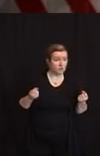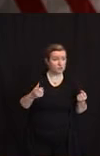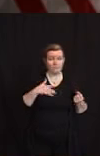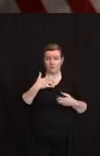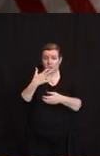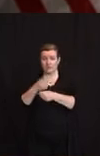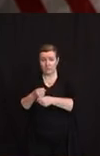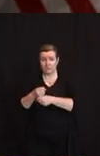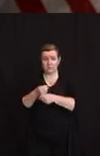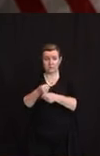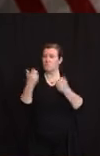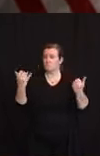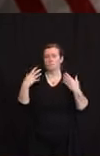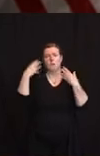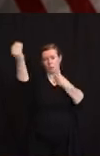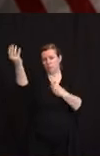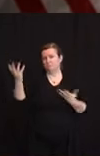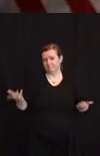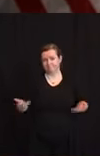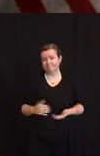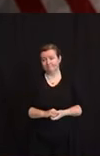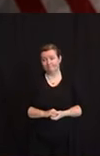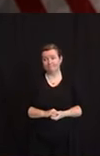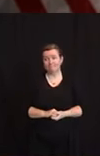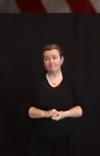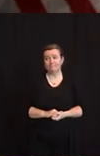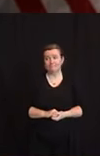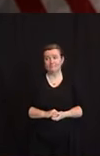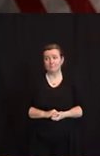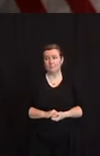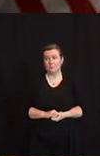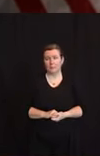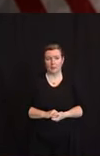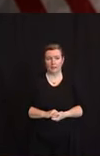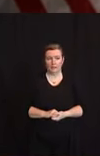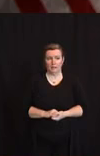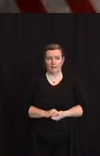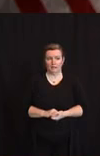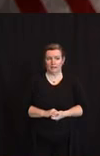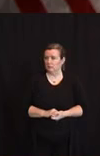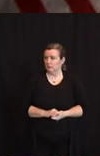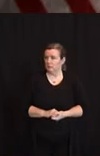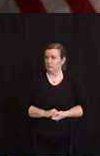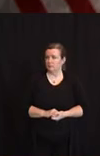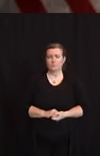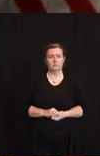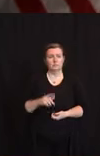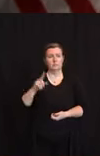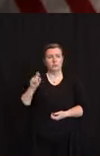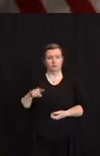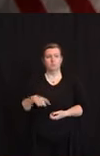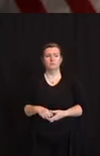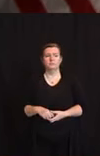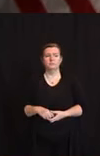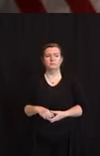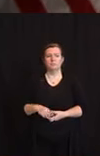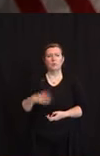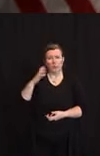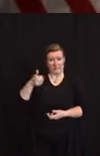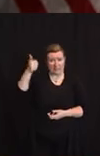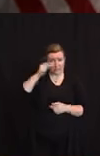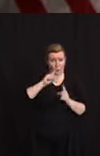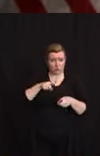Governor. Apologies in advance. I was handed a few. First is, would you consider using an executive order to extend the deadline